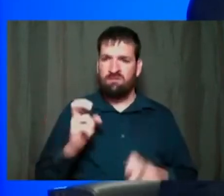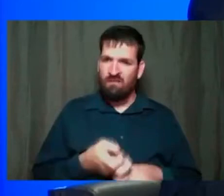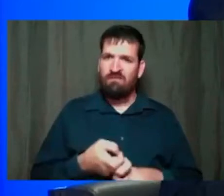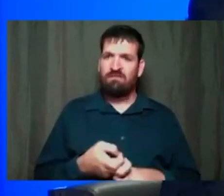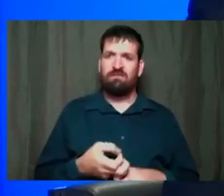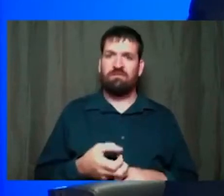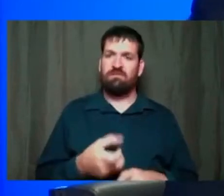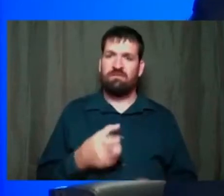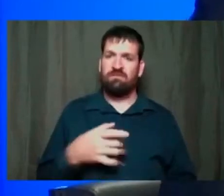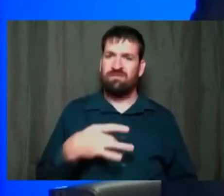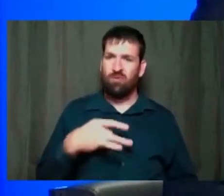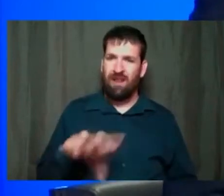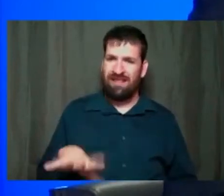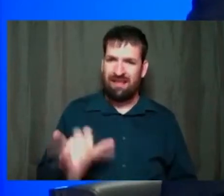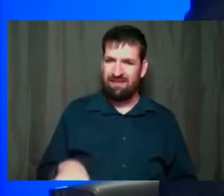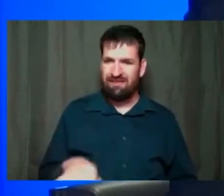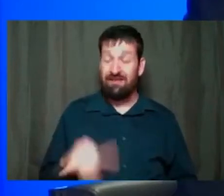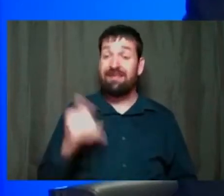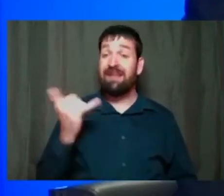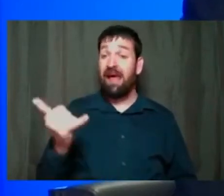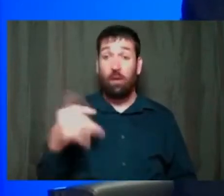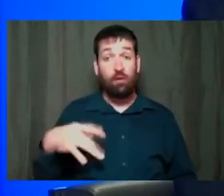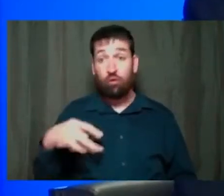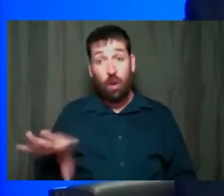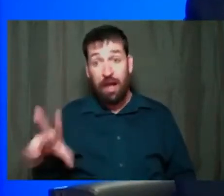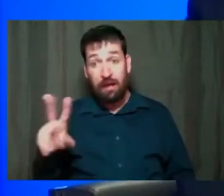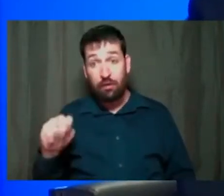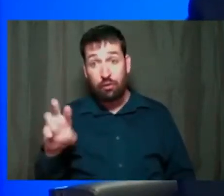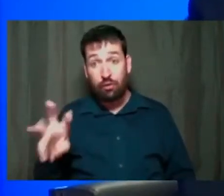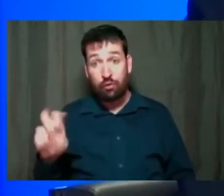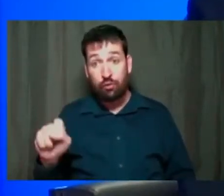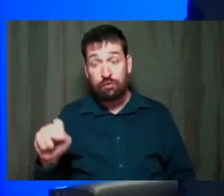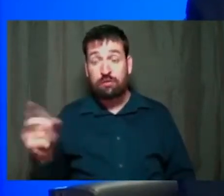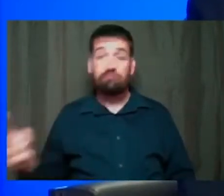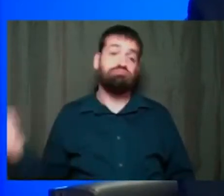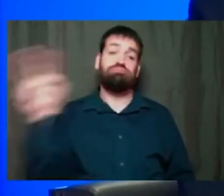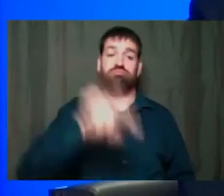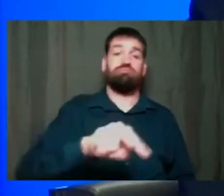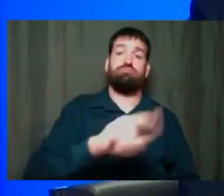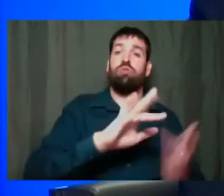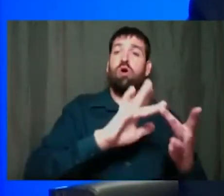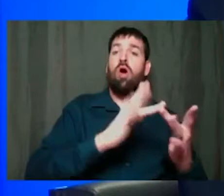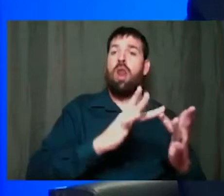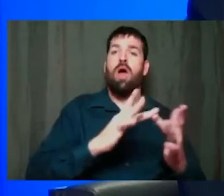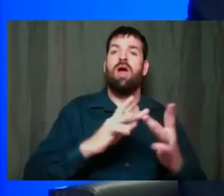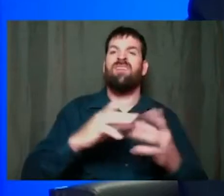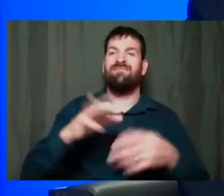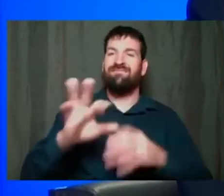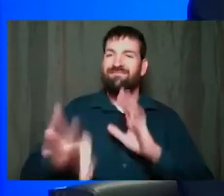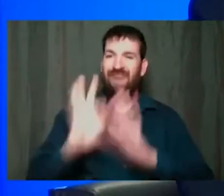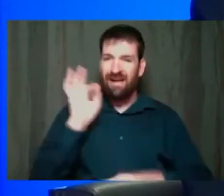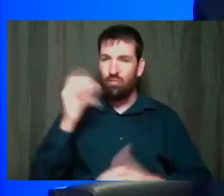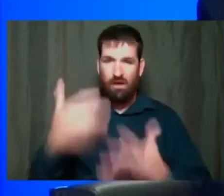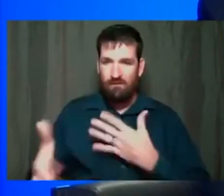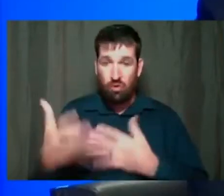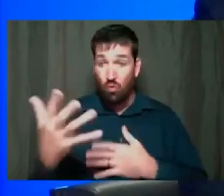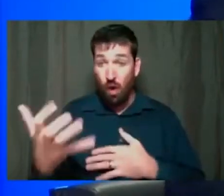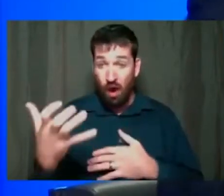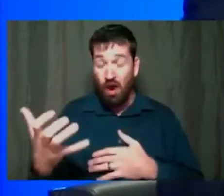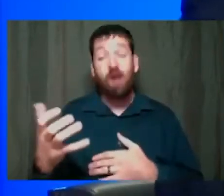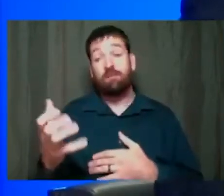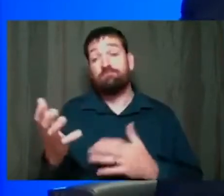on. Now, if you don't like the news, you can go online and search for what you want it to be, and you'll most likely find